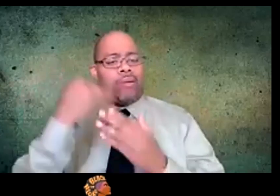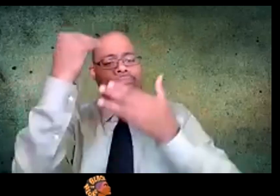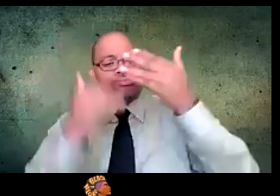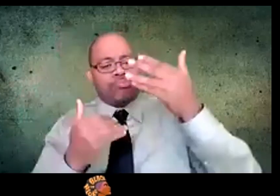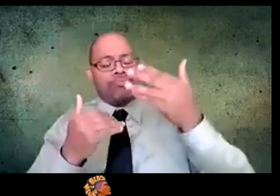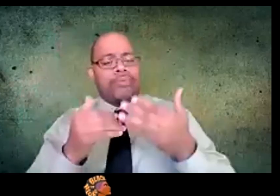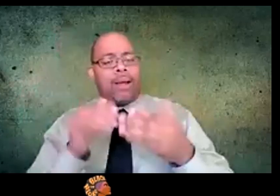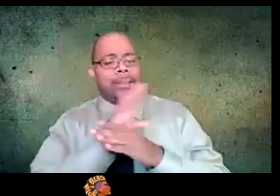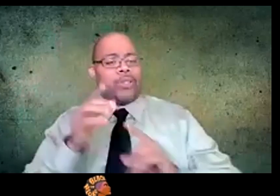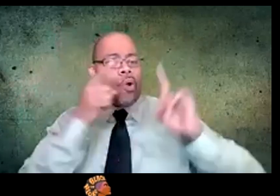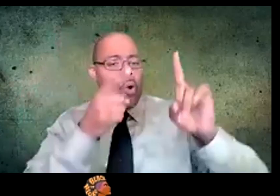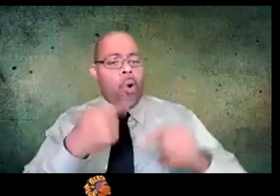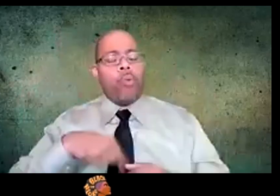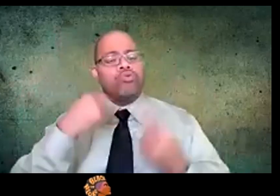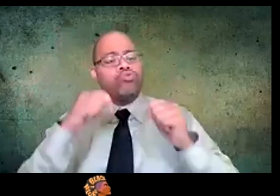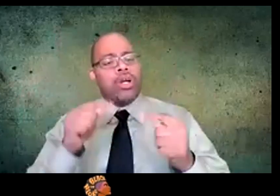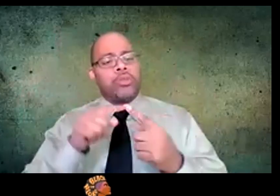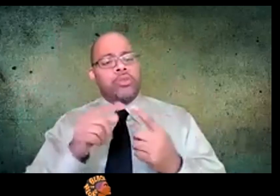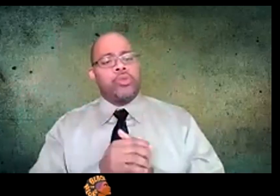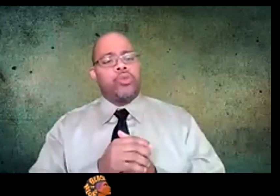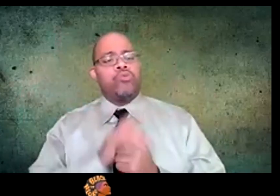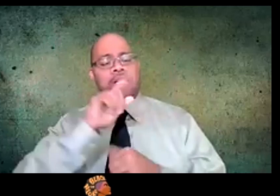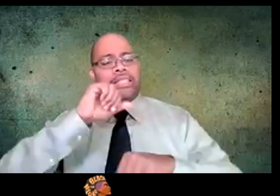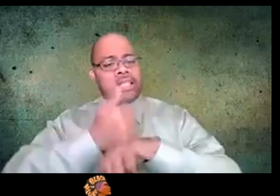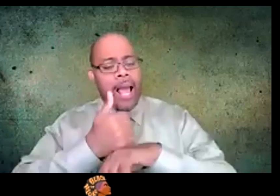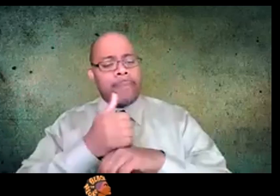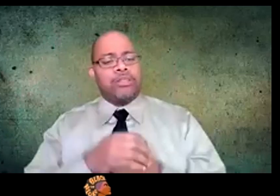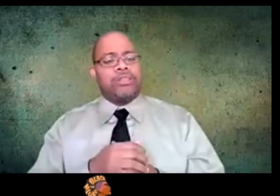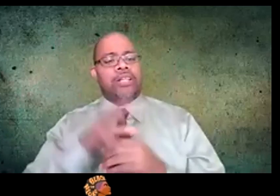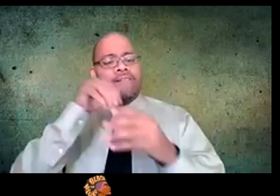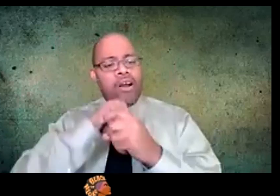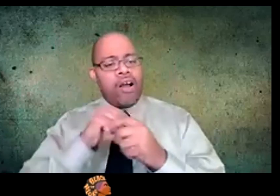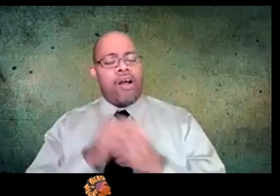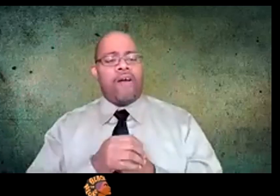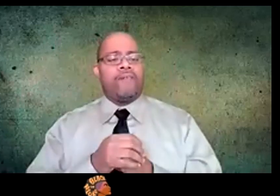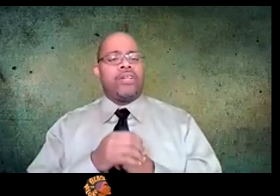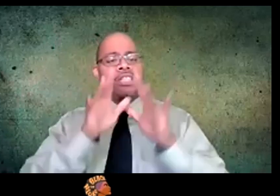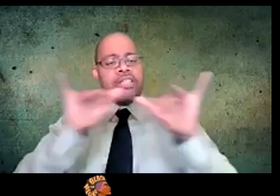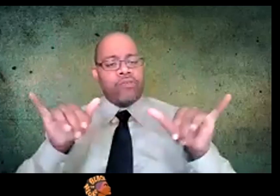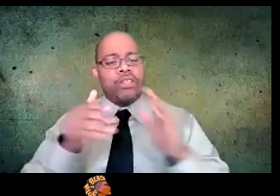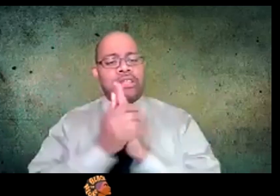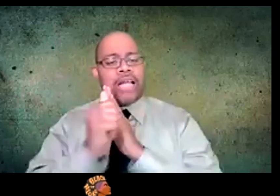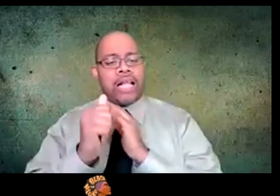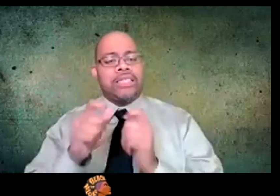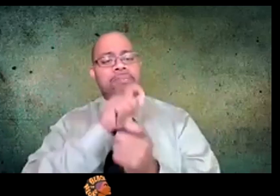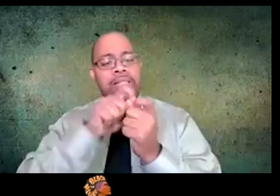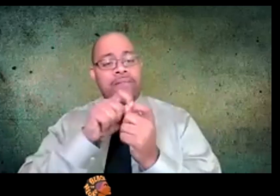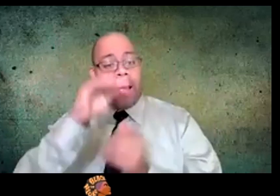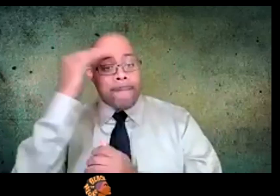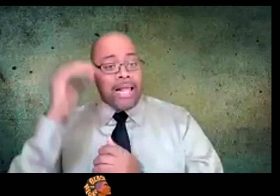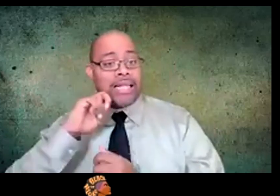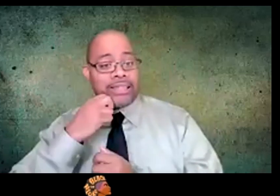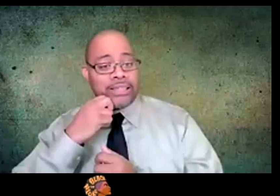goals, right? We are looking to really establish and engage diverse talent, specifically Black talent